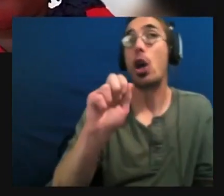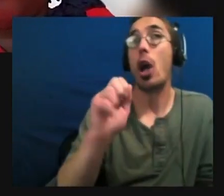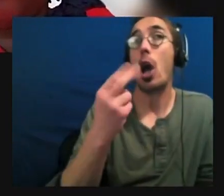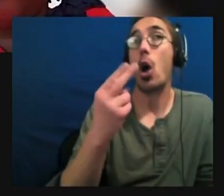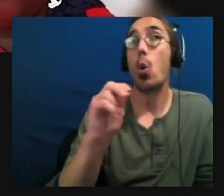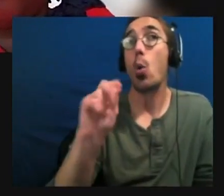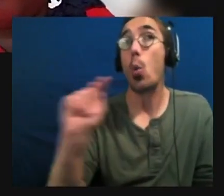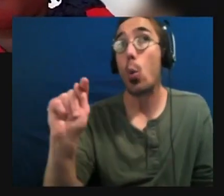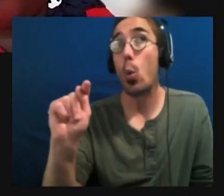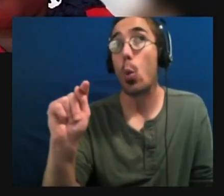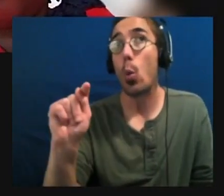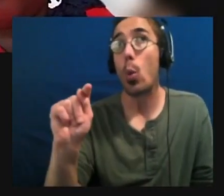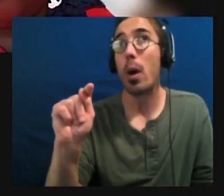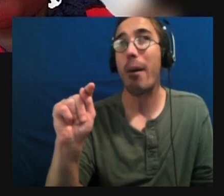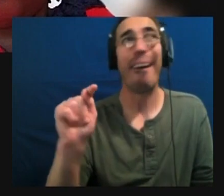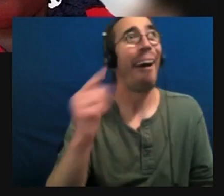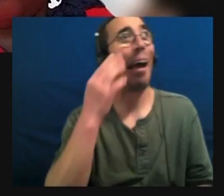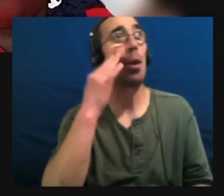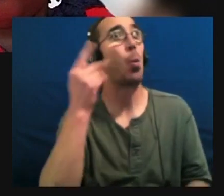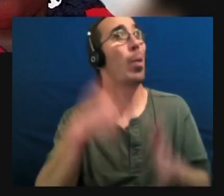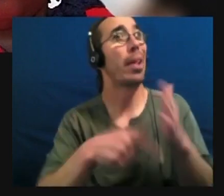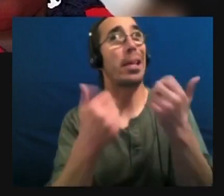I don't know what that game is.